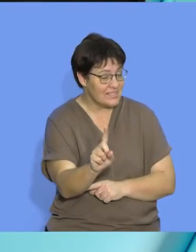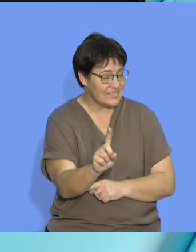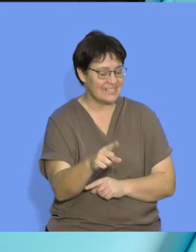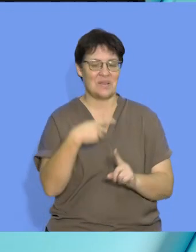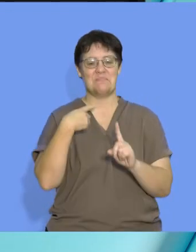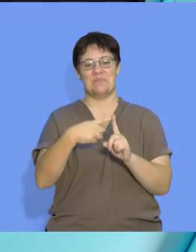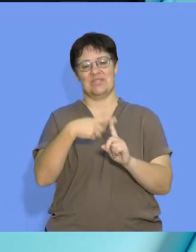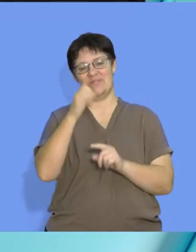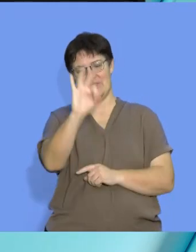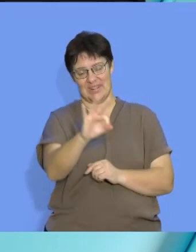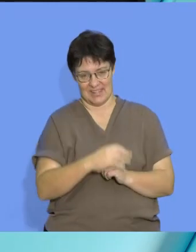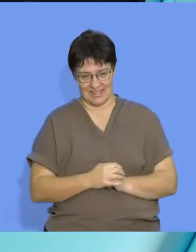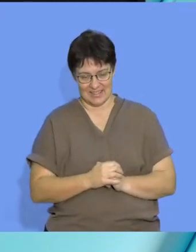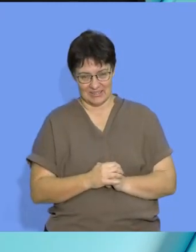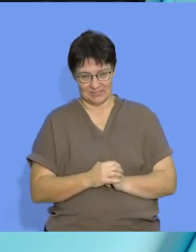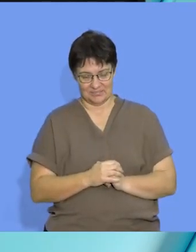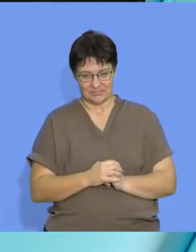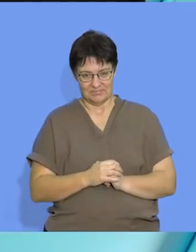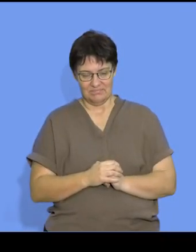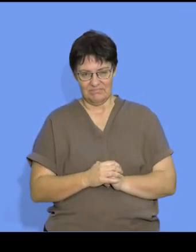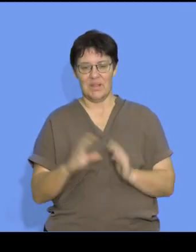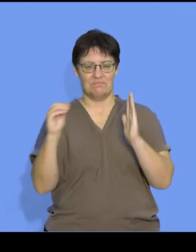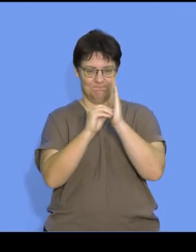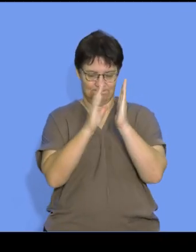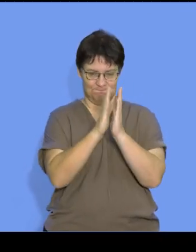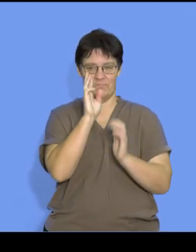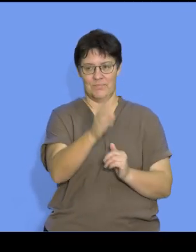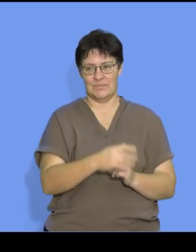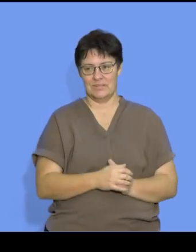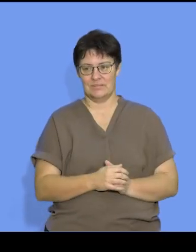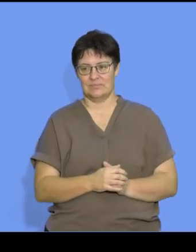Positive 3. So let us write that down.